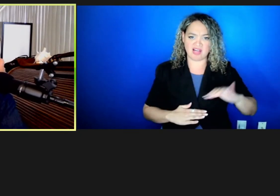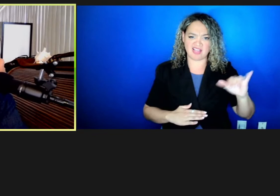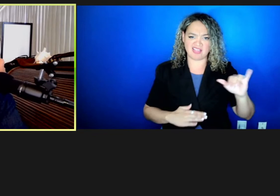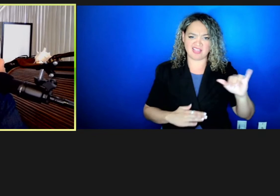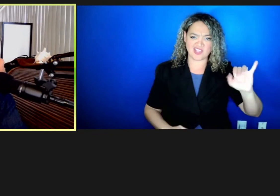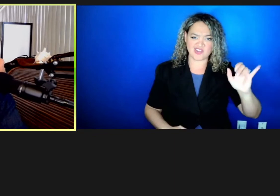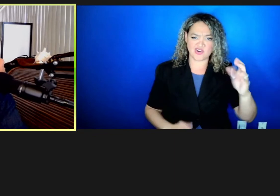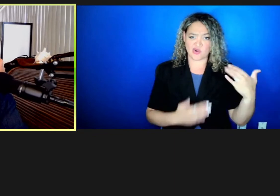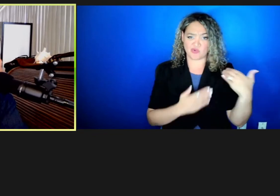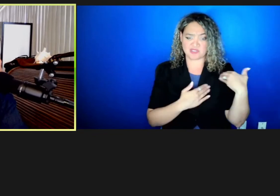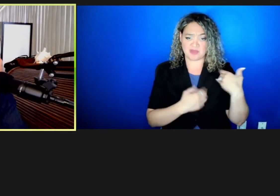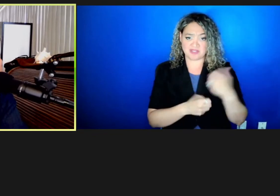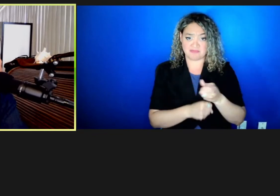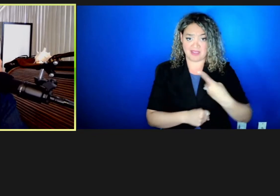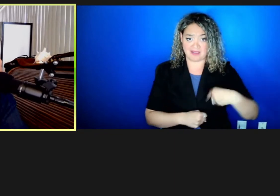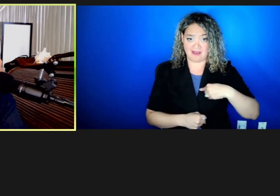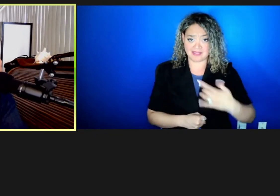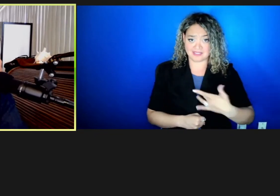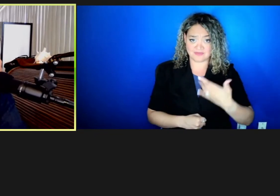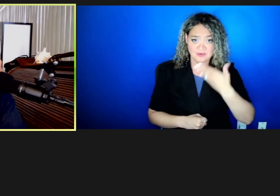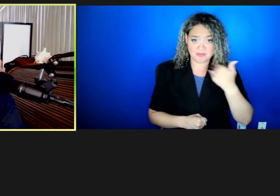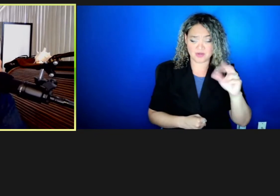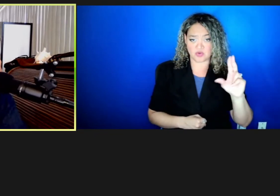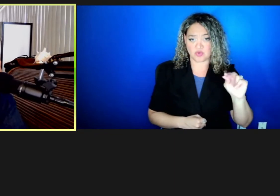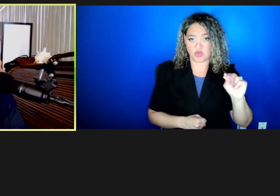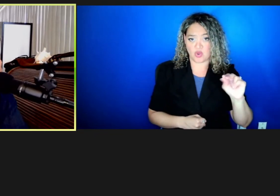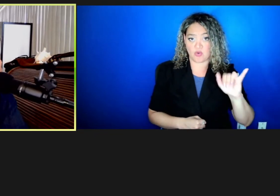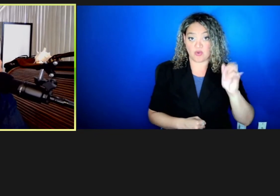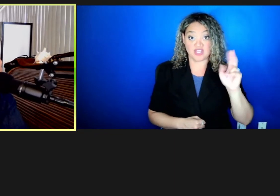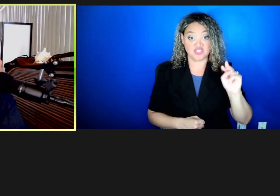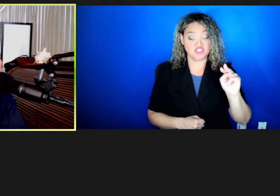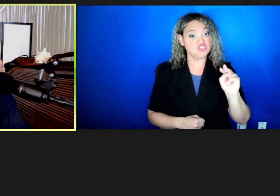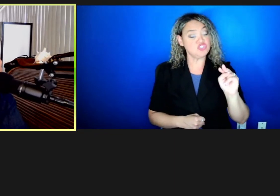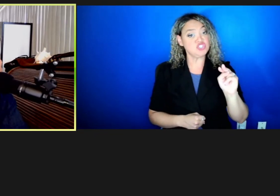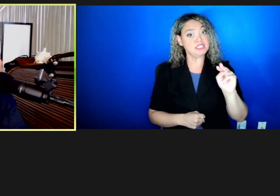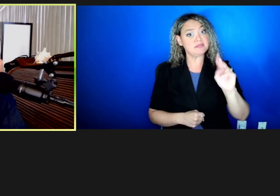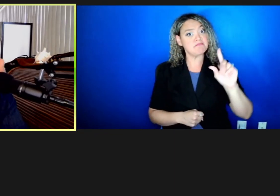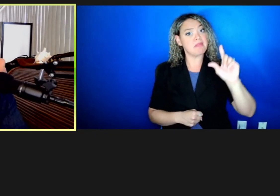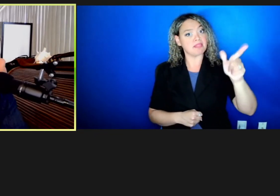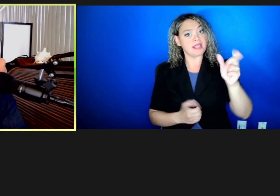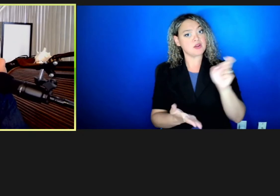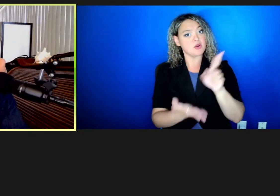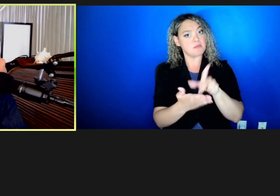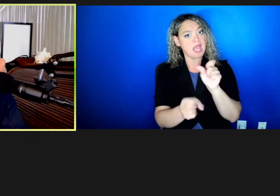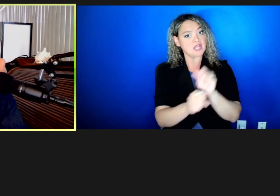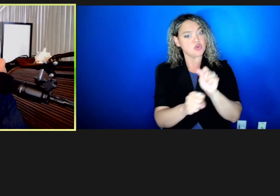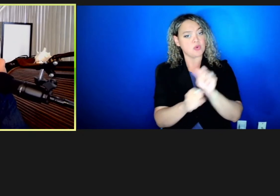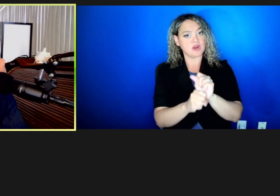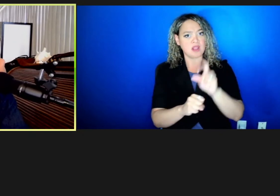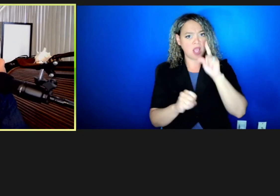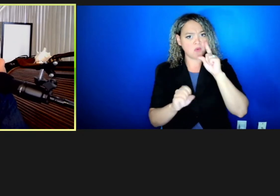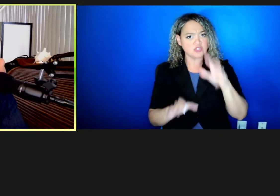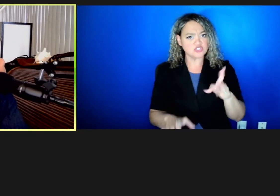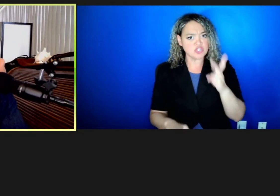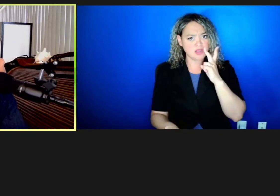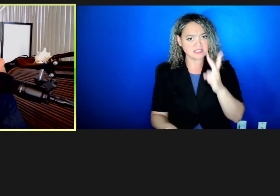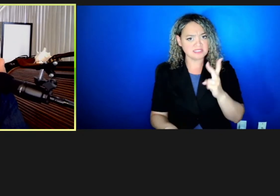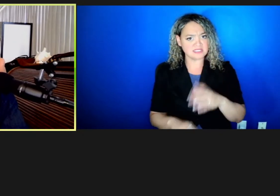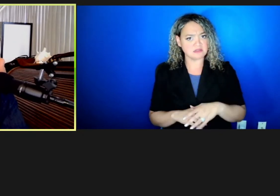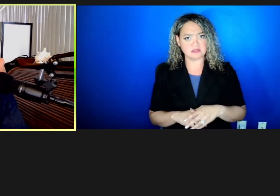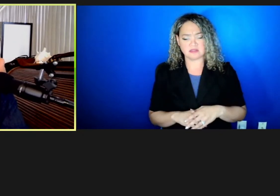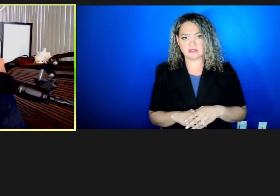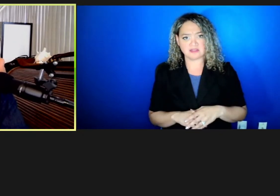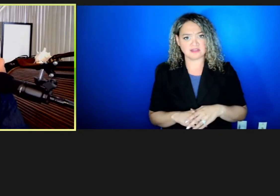better. Jean returned to work after a few weeks, but I was shocked to see her without